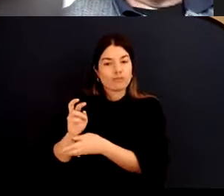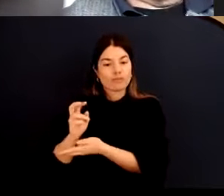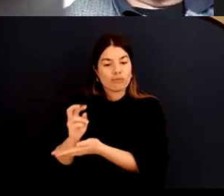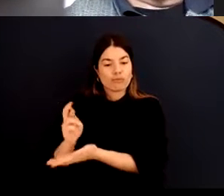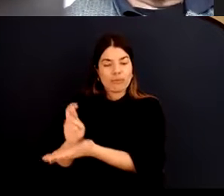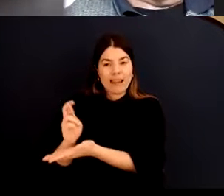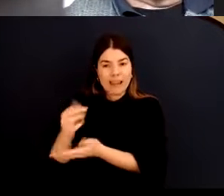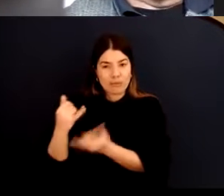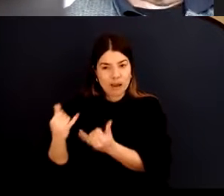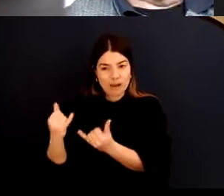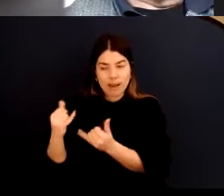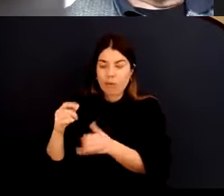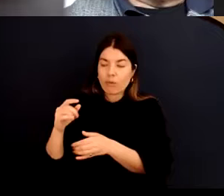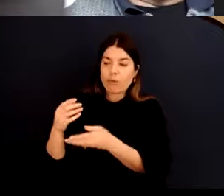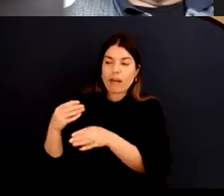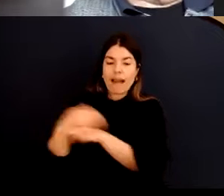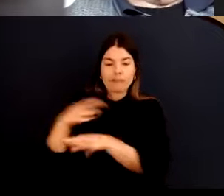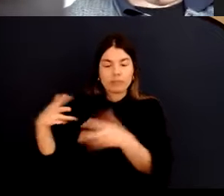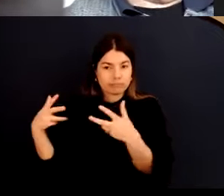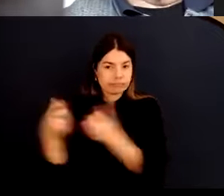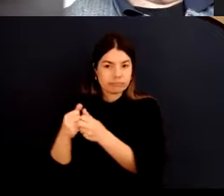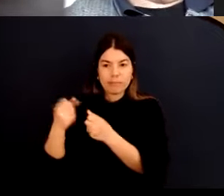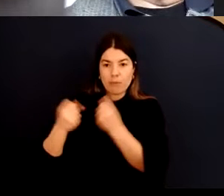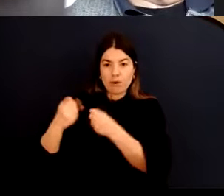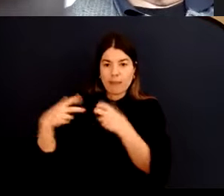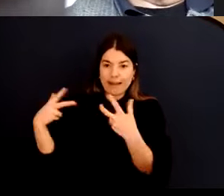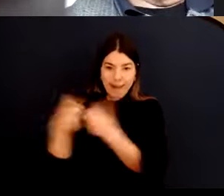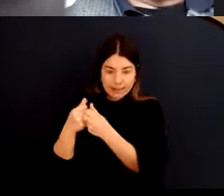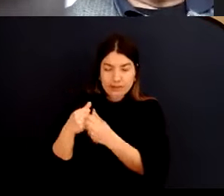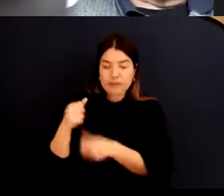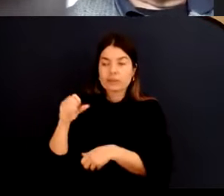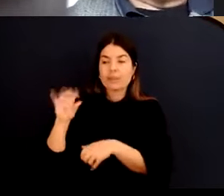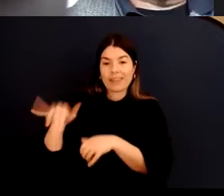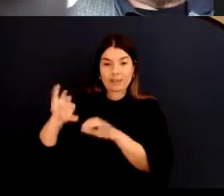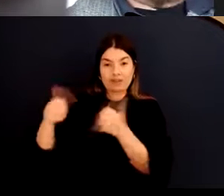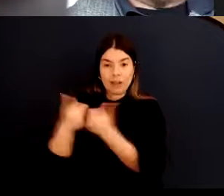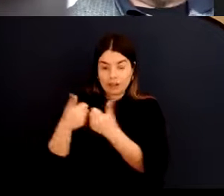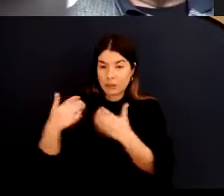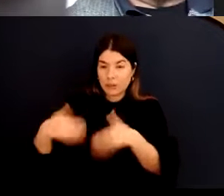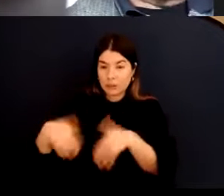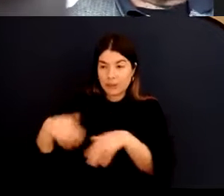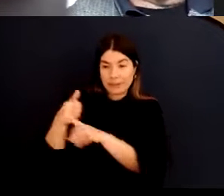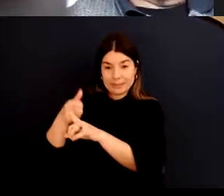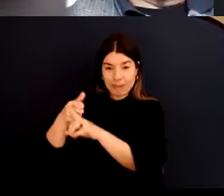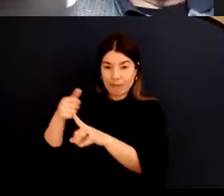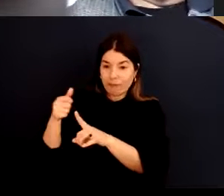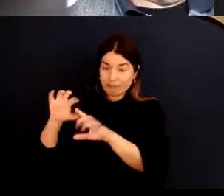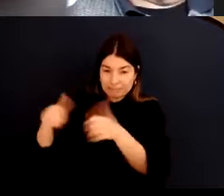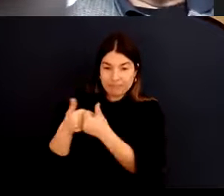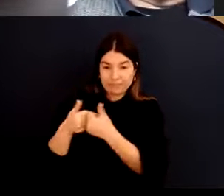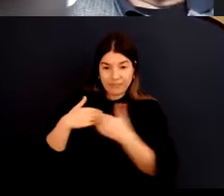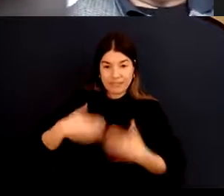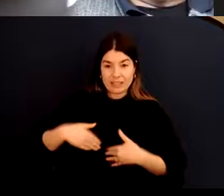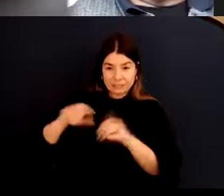in a catastrophic motorcycle accident and seeing the challenges that not only himself has faced physically, but